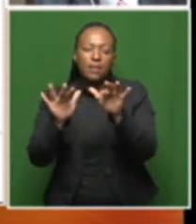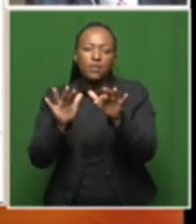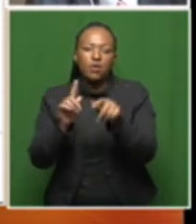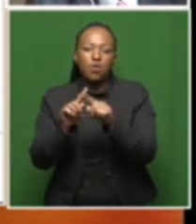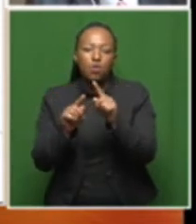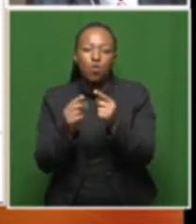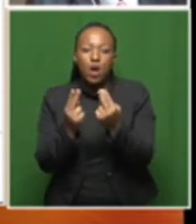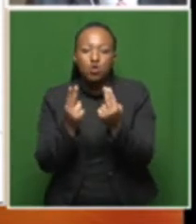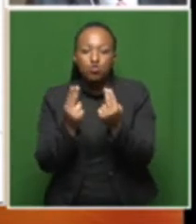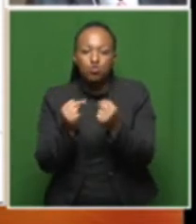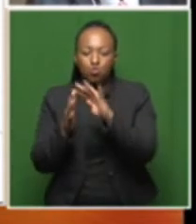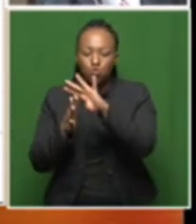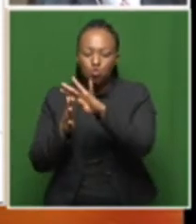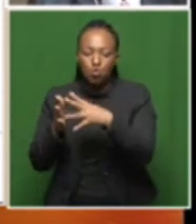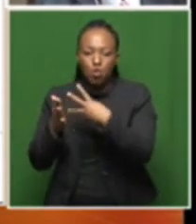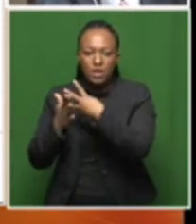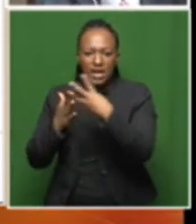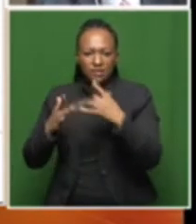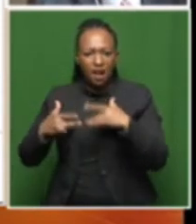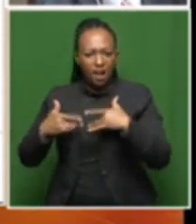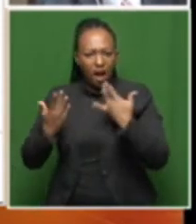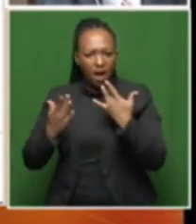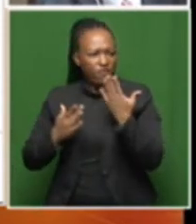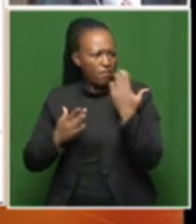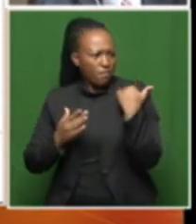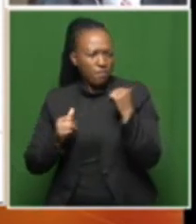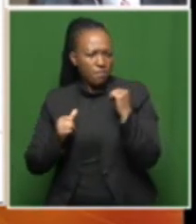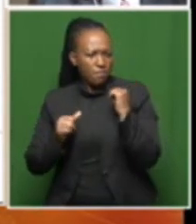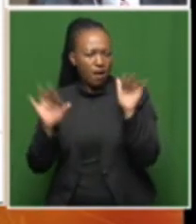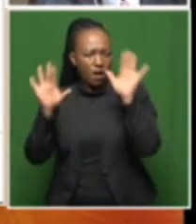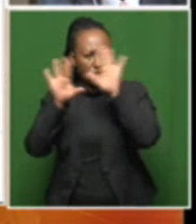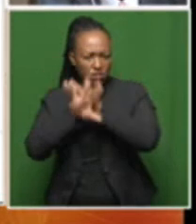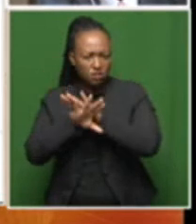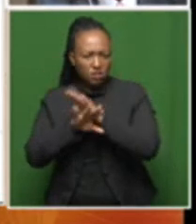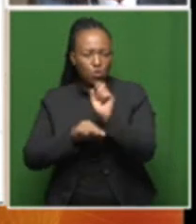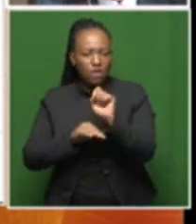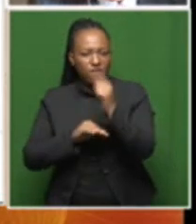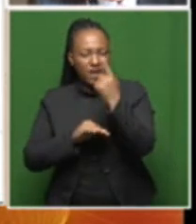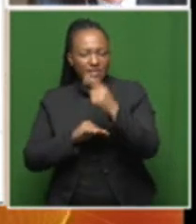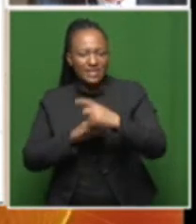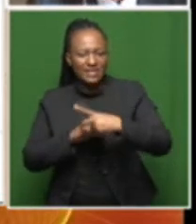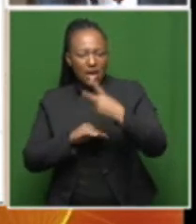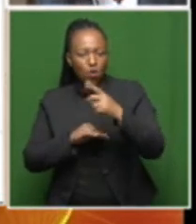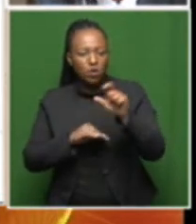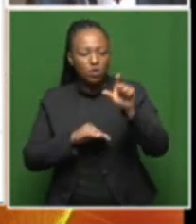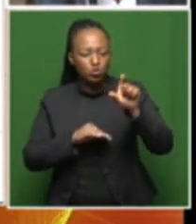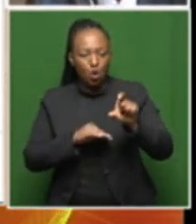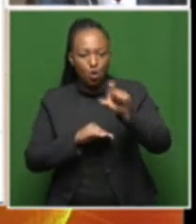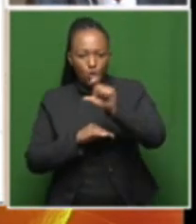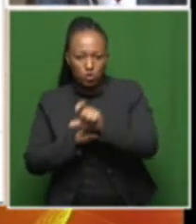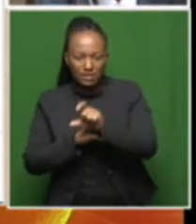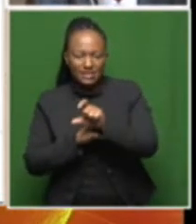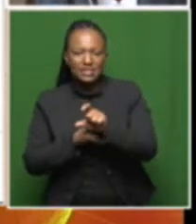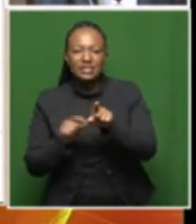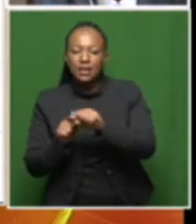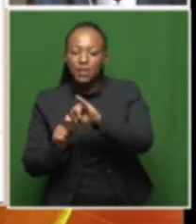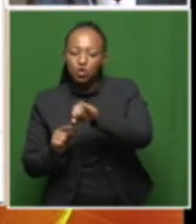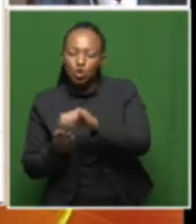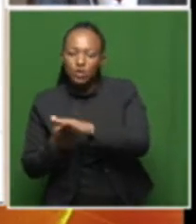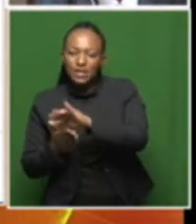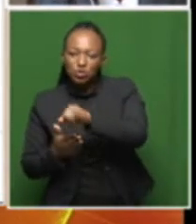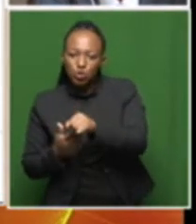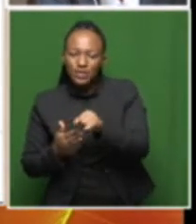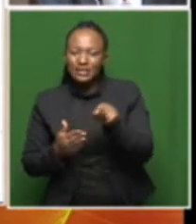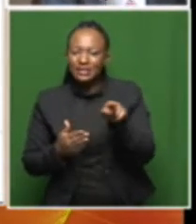new dashboard went live last night. Now that we have first and second dose Pfizer and the Johnson & Johnson vaccine,